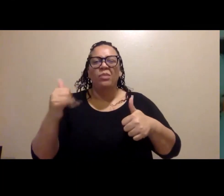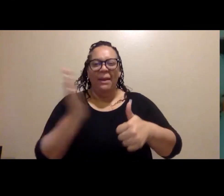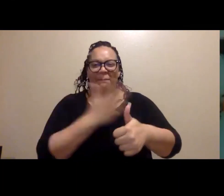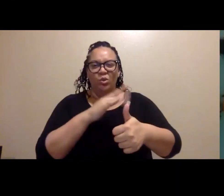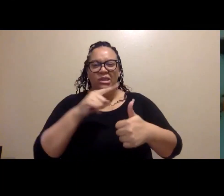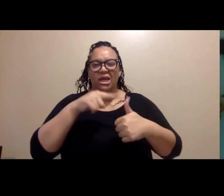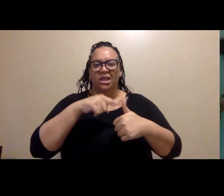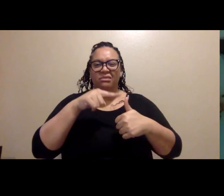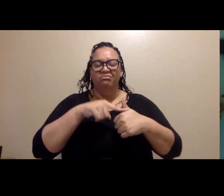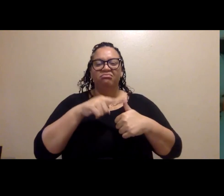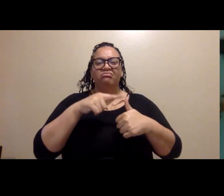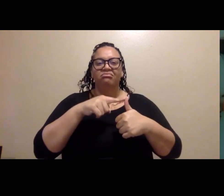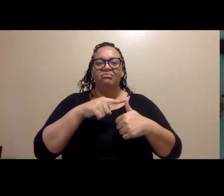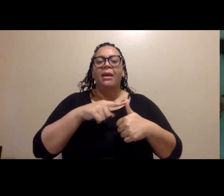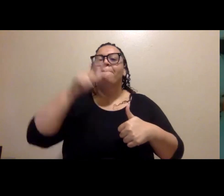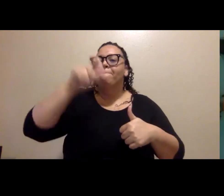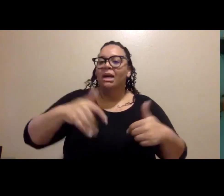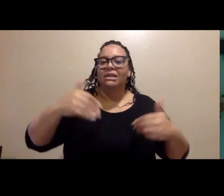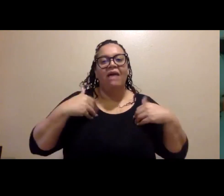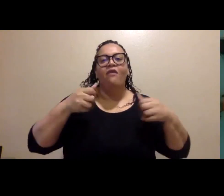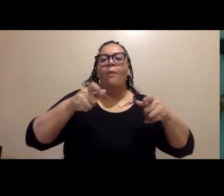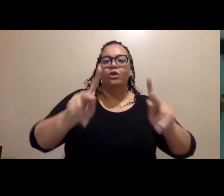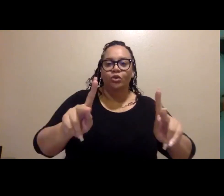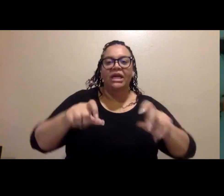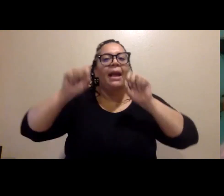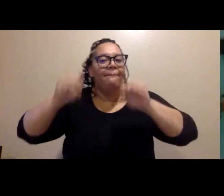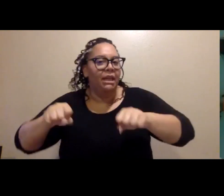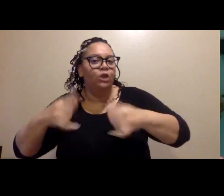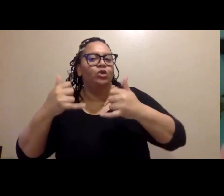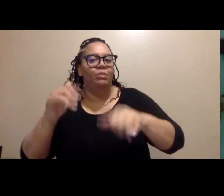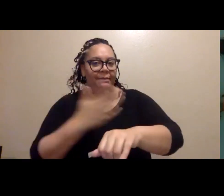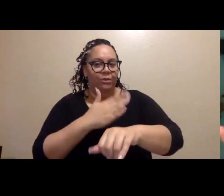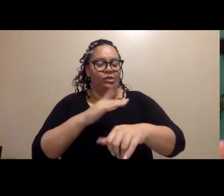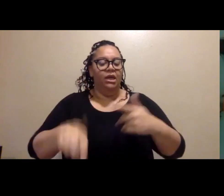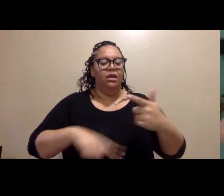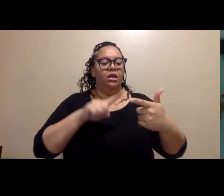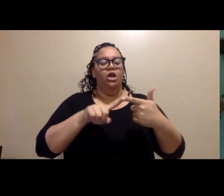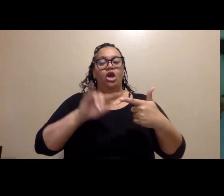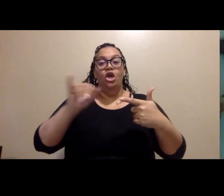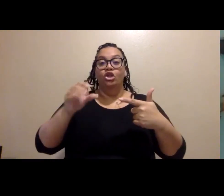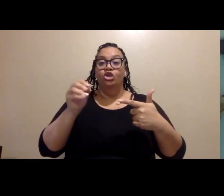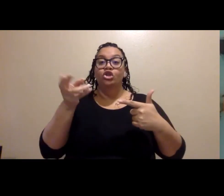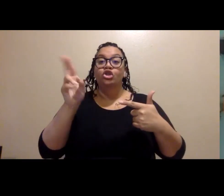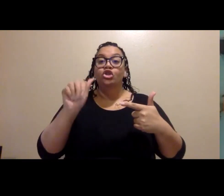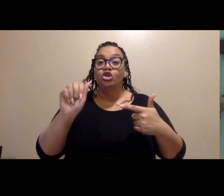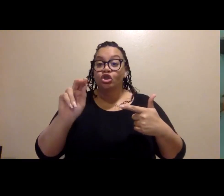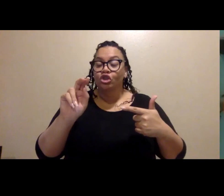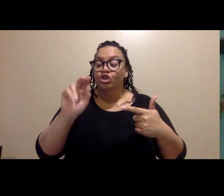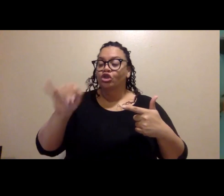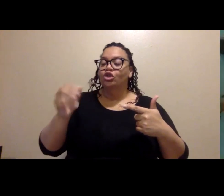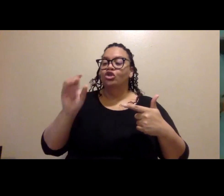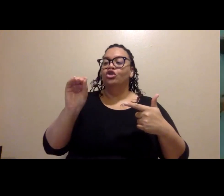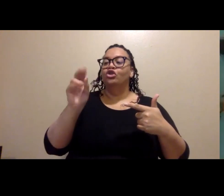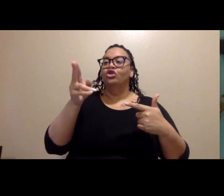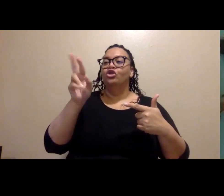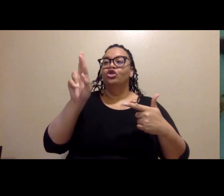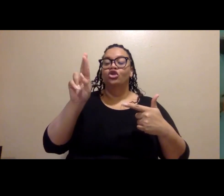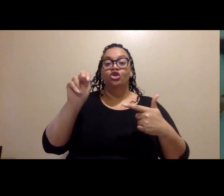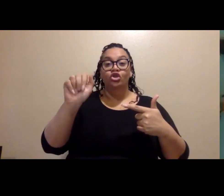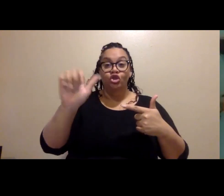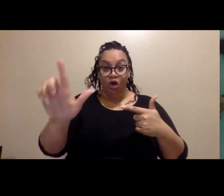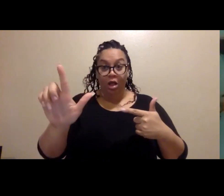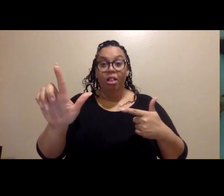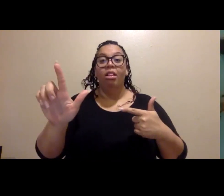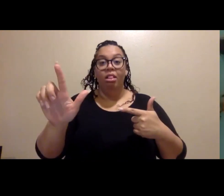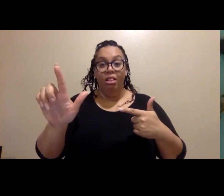have the opportunity and ability to play music. Journal, big part of it, because I'm a huge journaler. I love to journal.